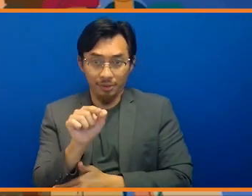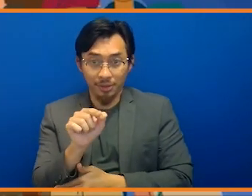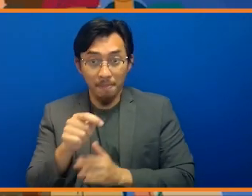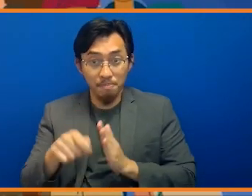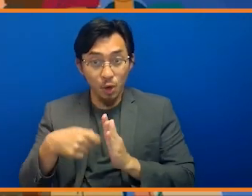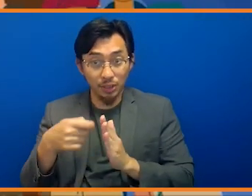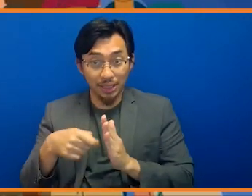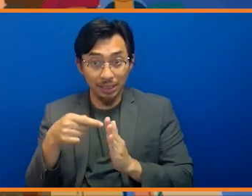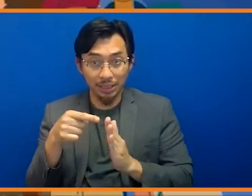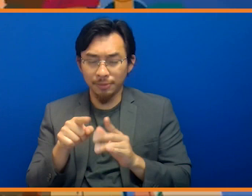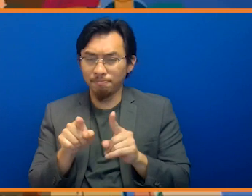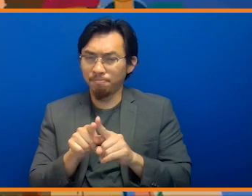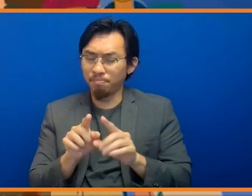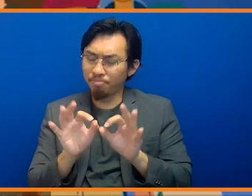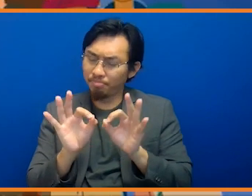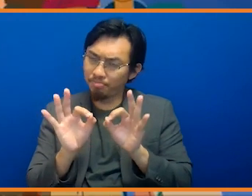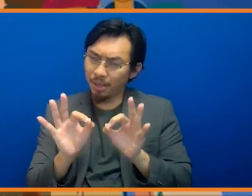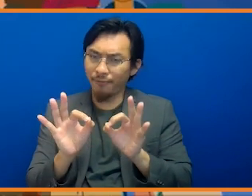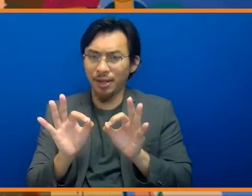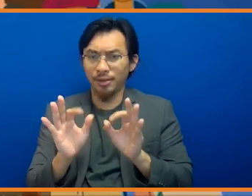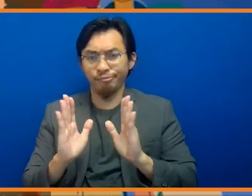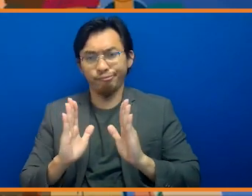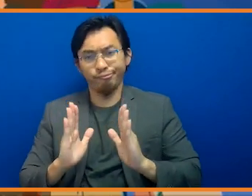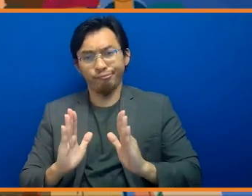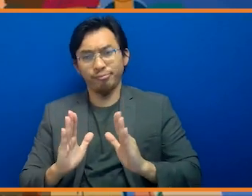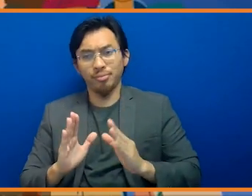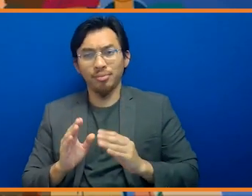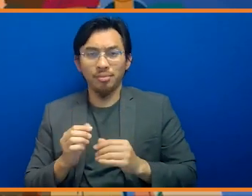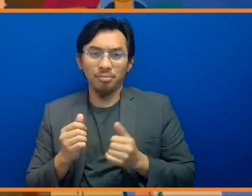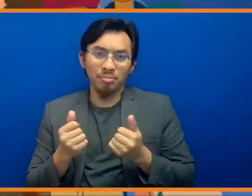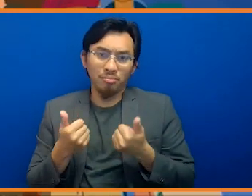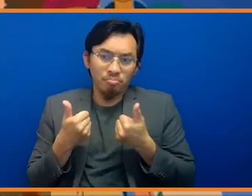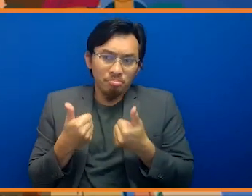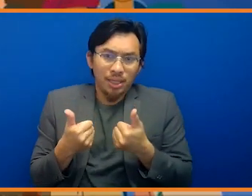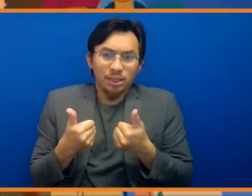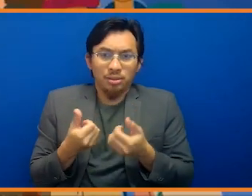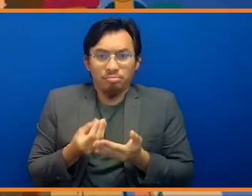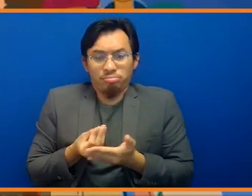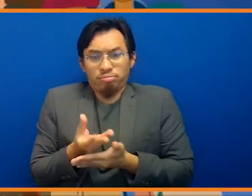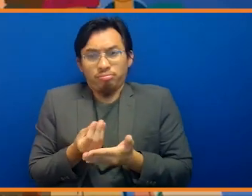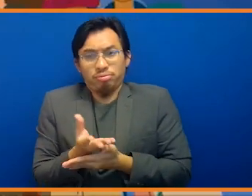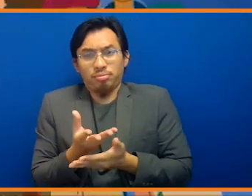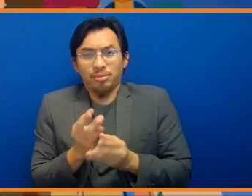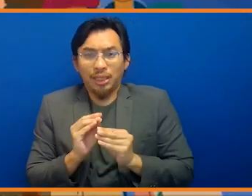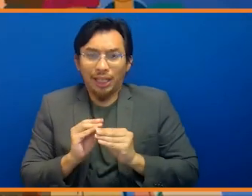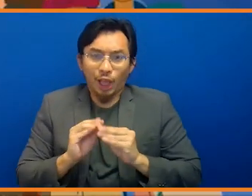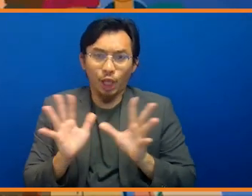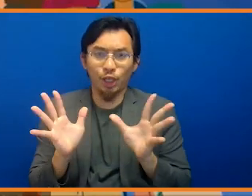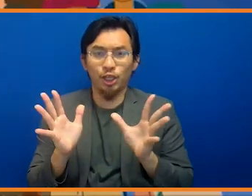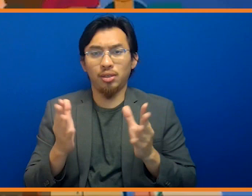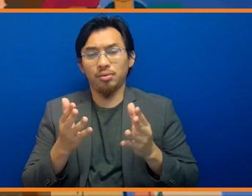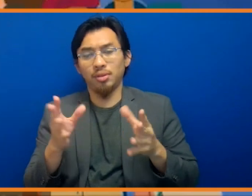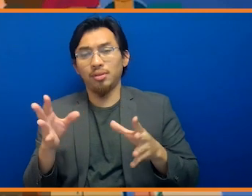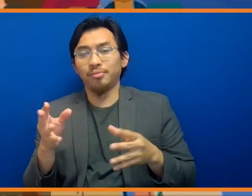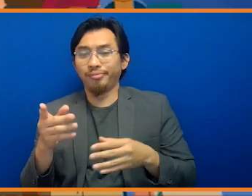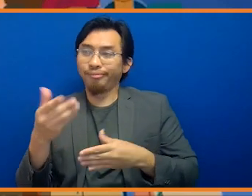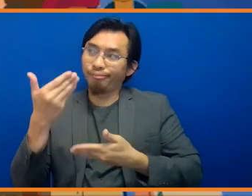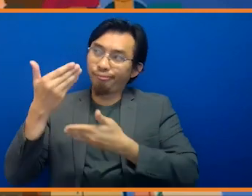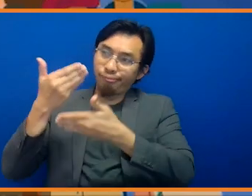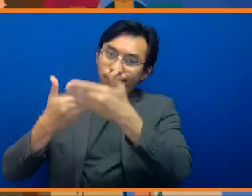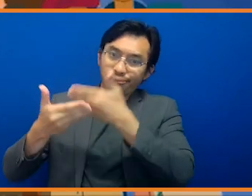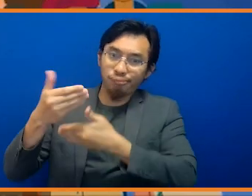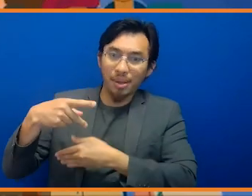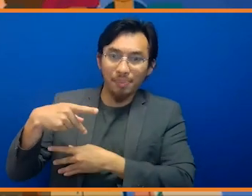project in a very concise manner and in a very effective way is very important. With PowerPoint slides, maximum